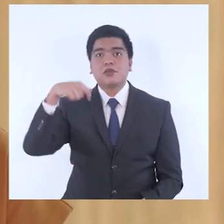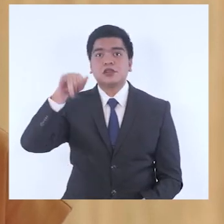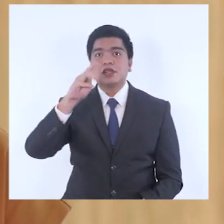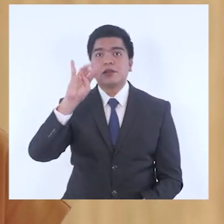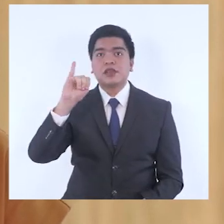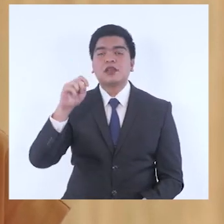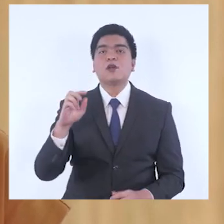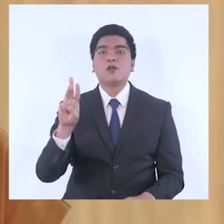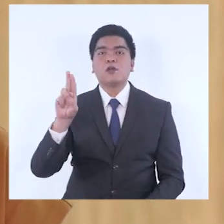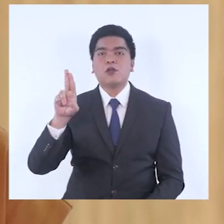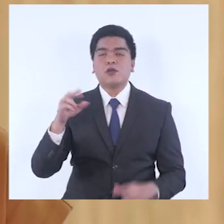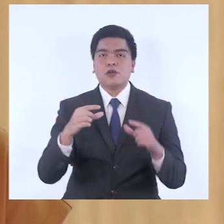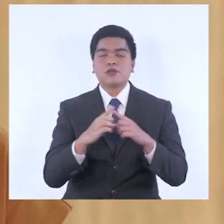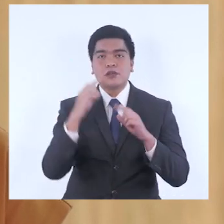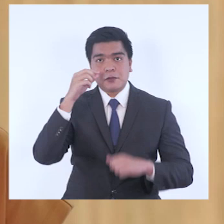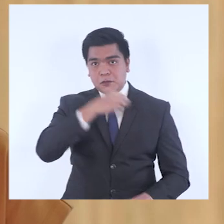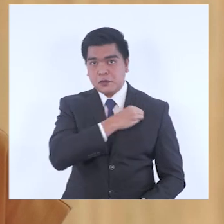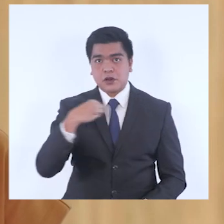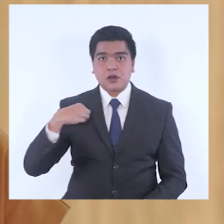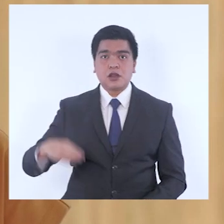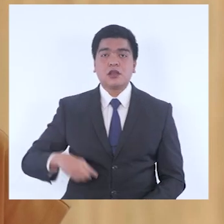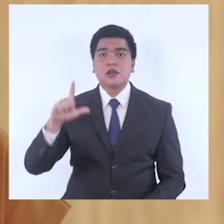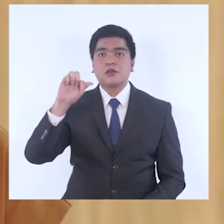Turkish, Korean, and Marathi.